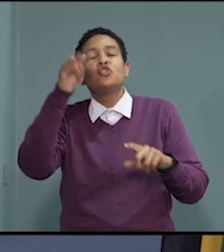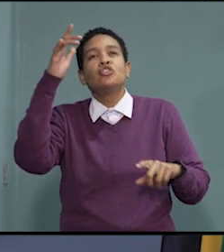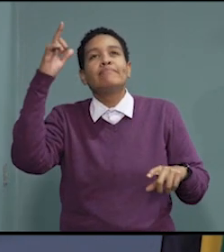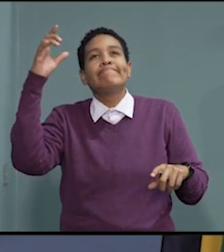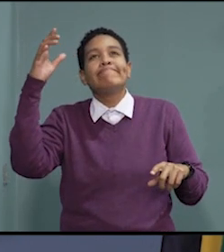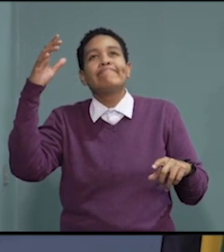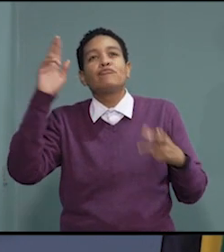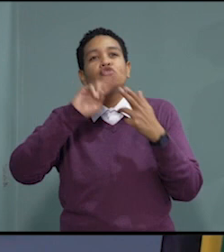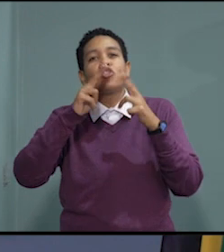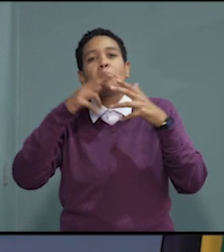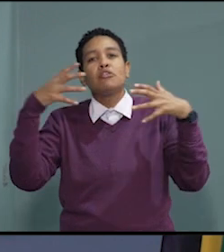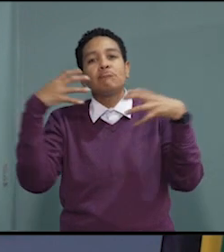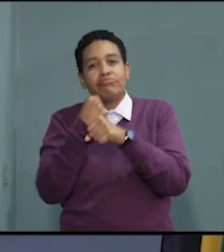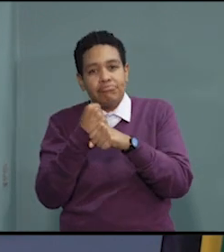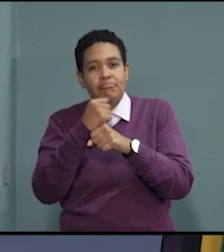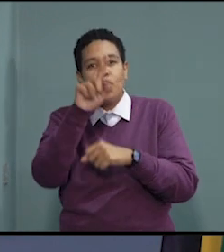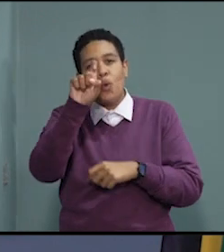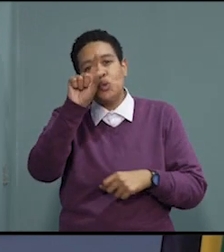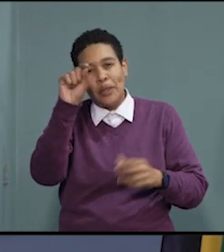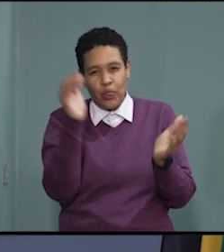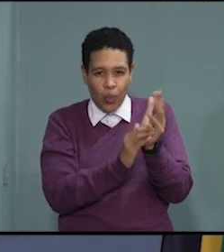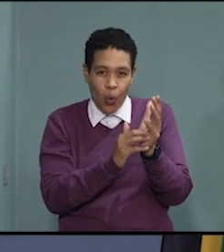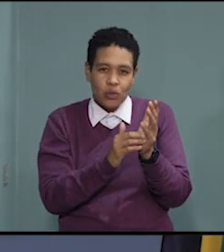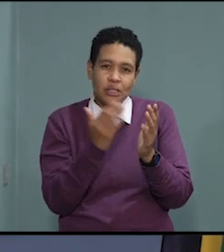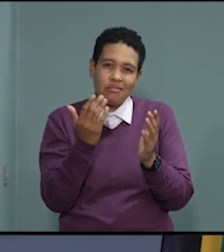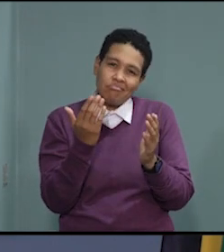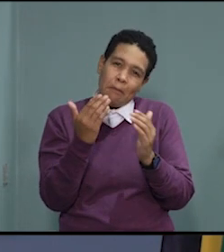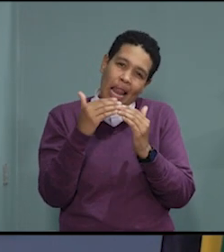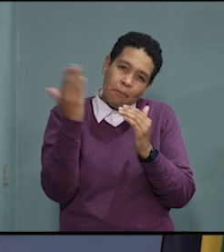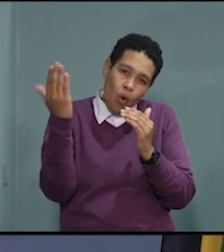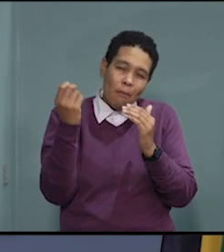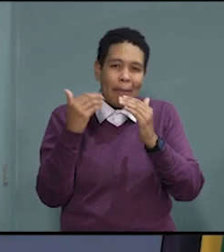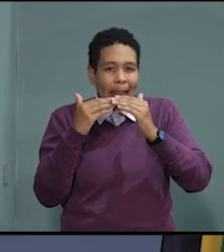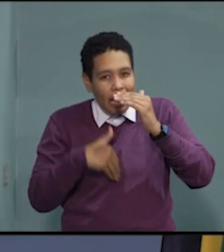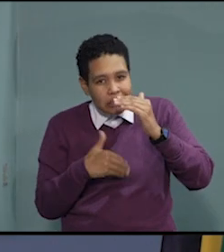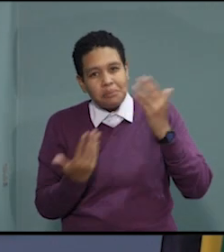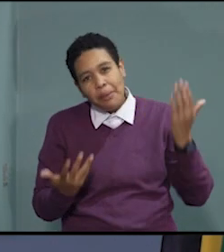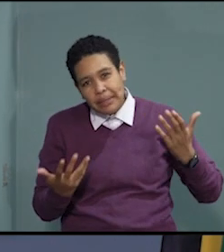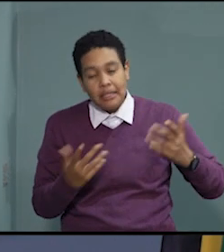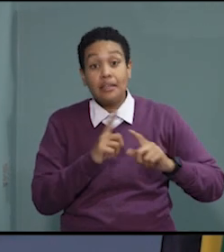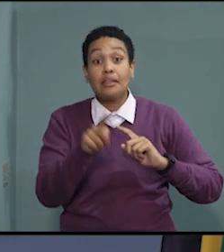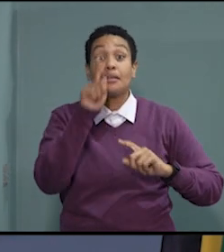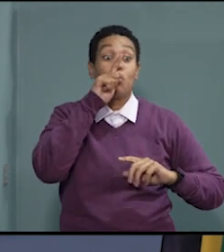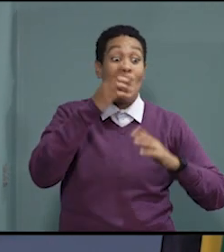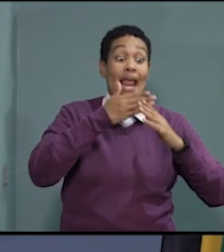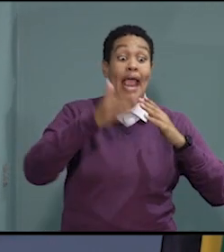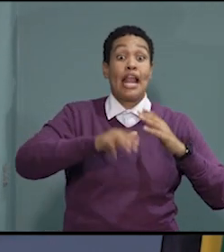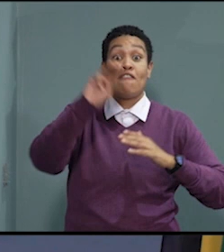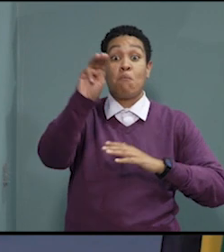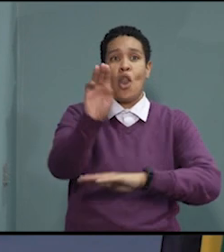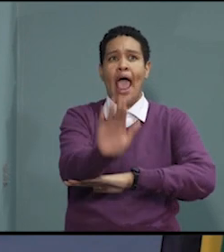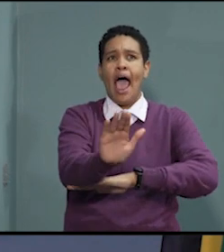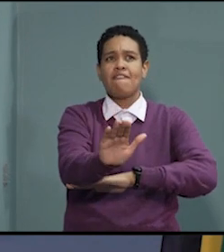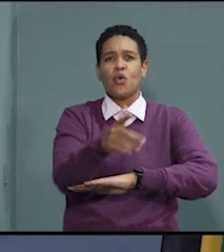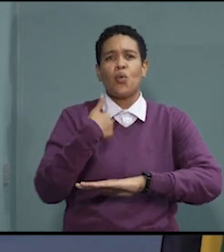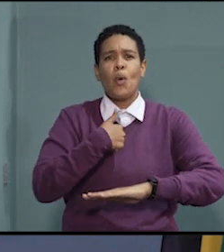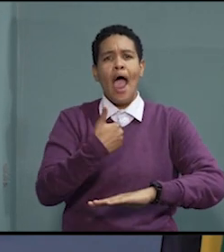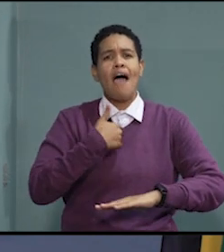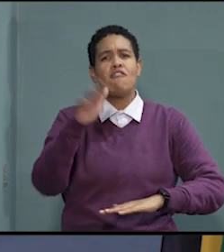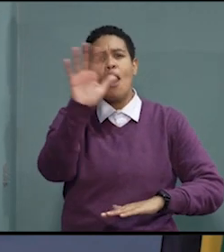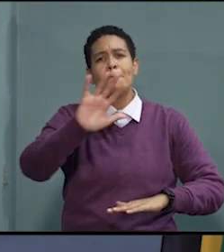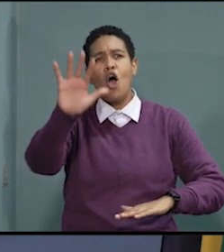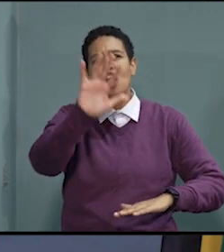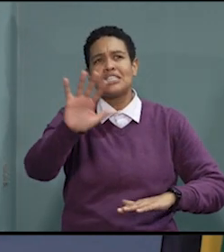this summary. And by the end of Monday, or by Monday afternoon, we had